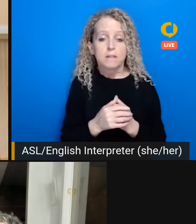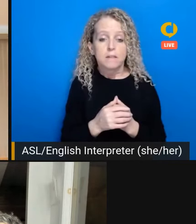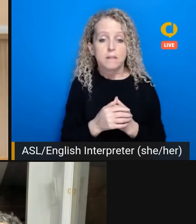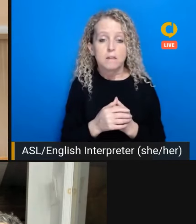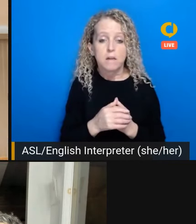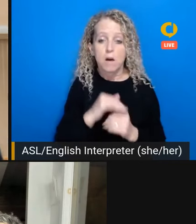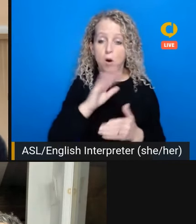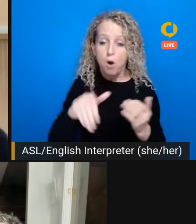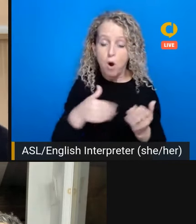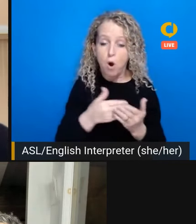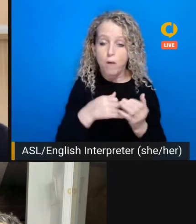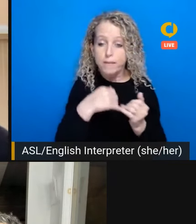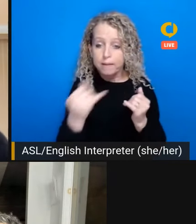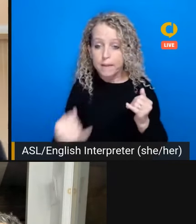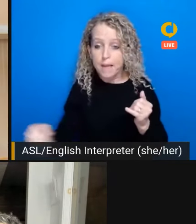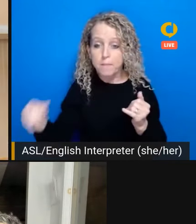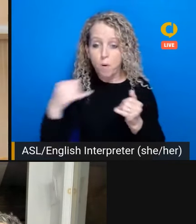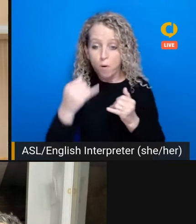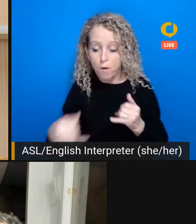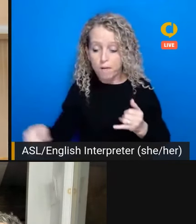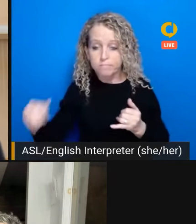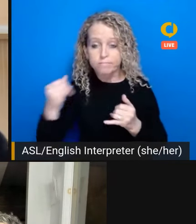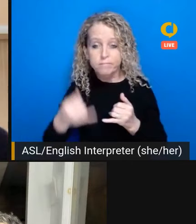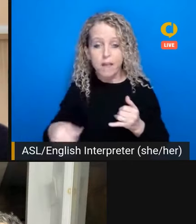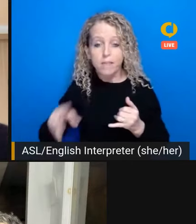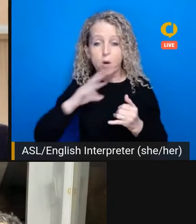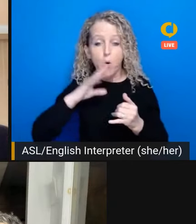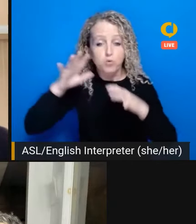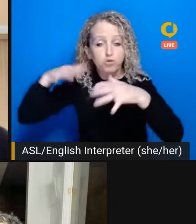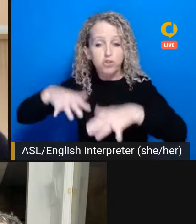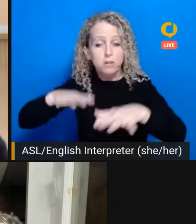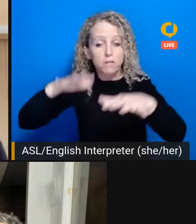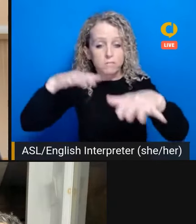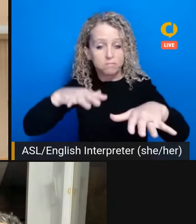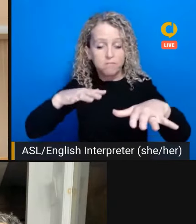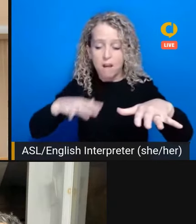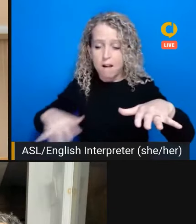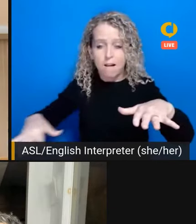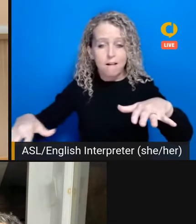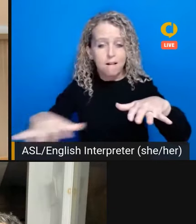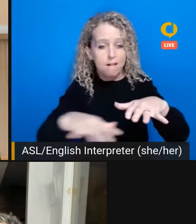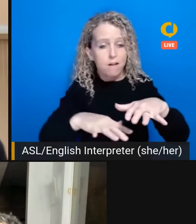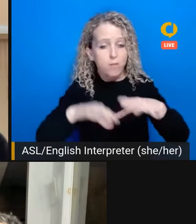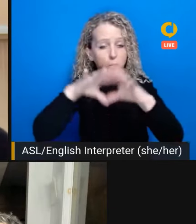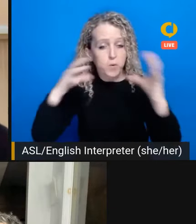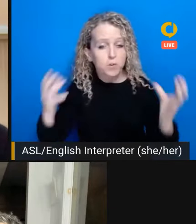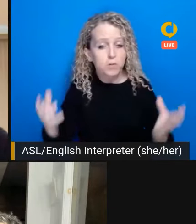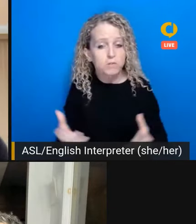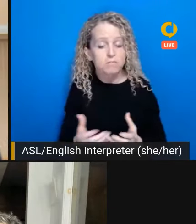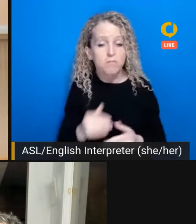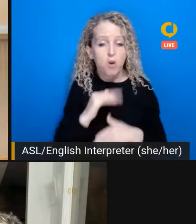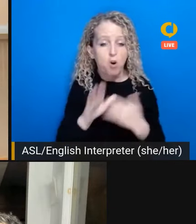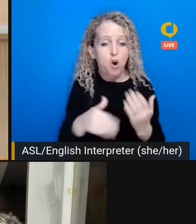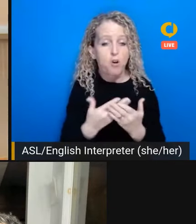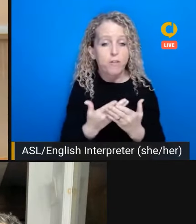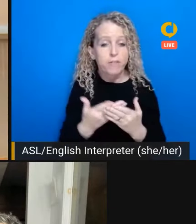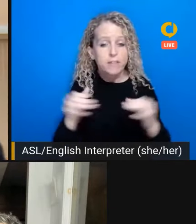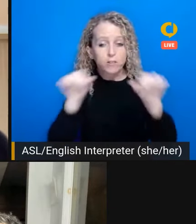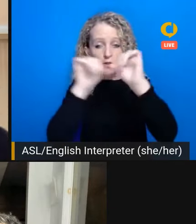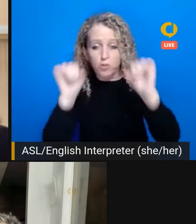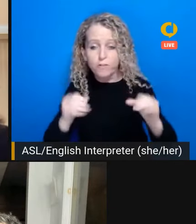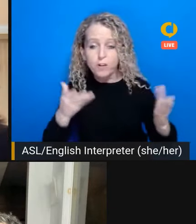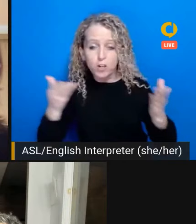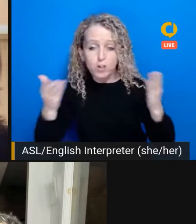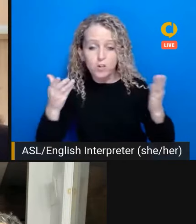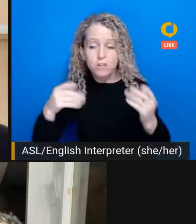cables that go under the ocean, all around the world, in our lands, all the servers in the cloud or